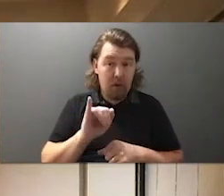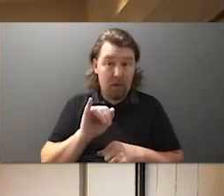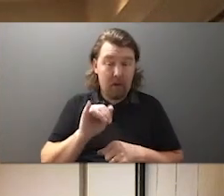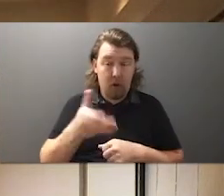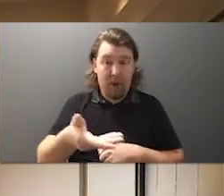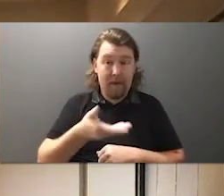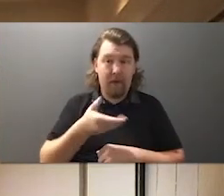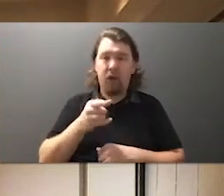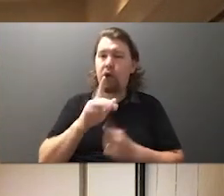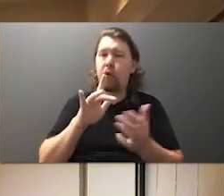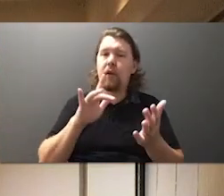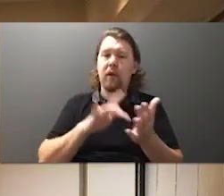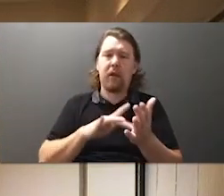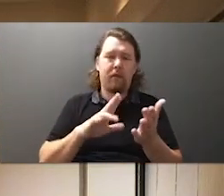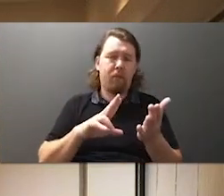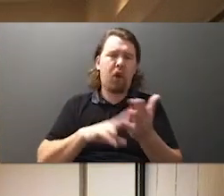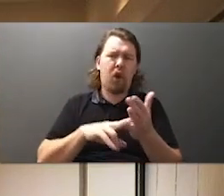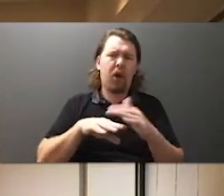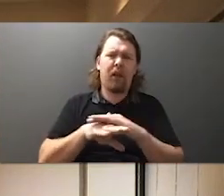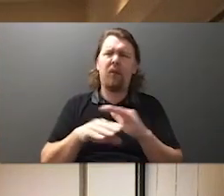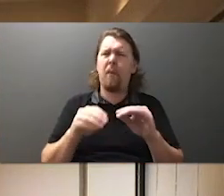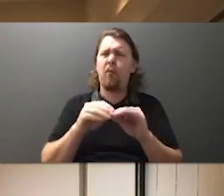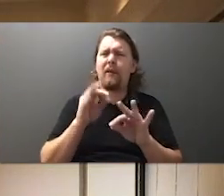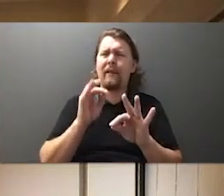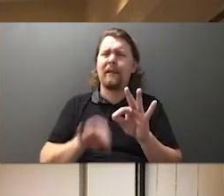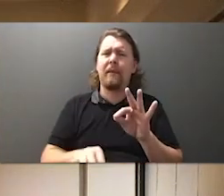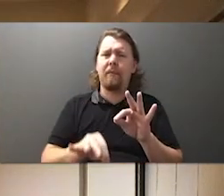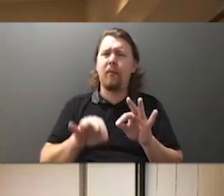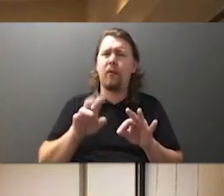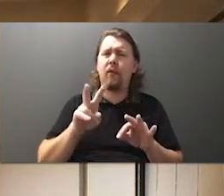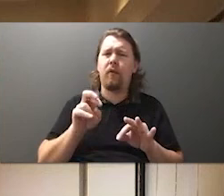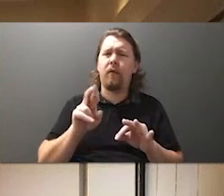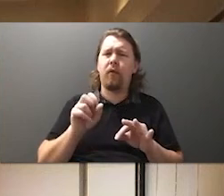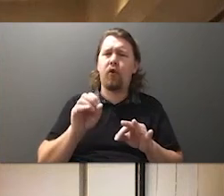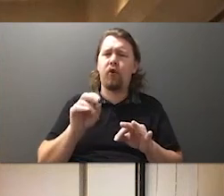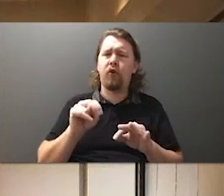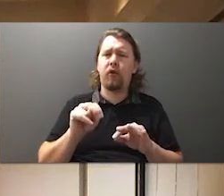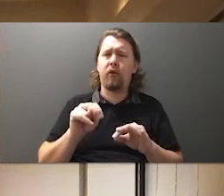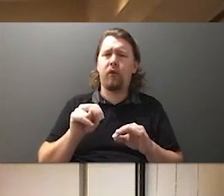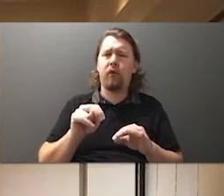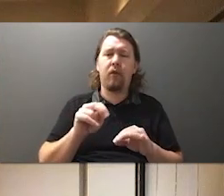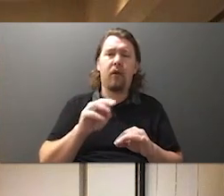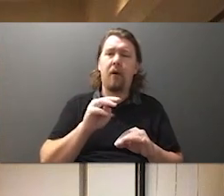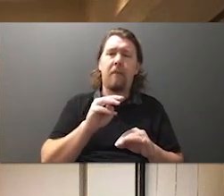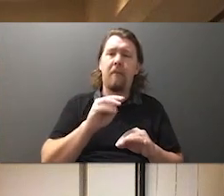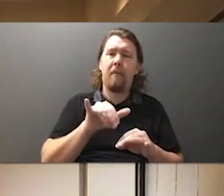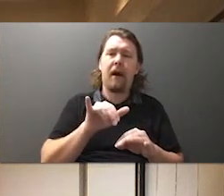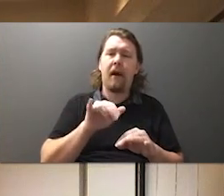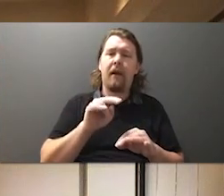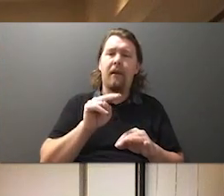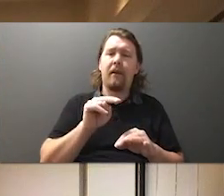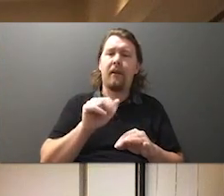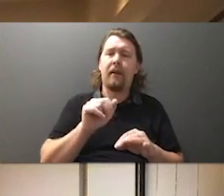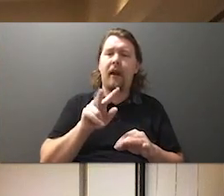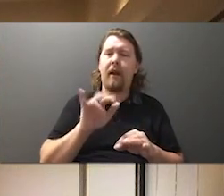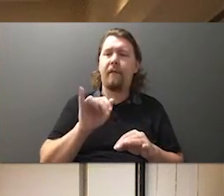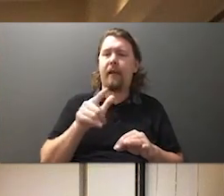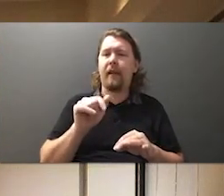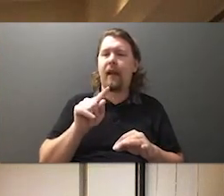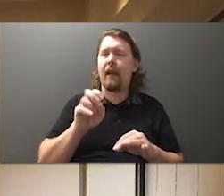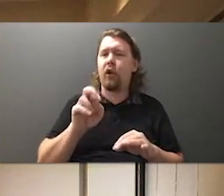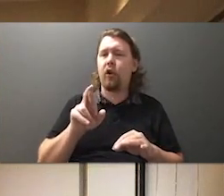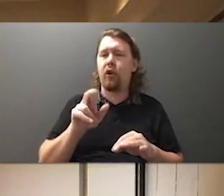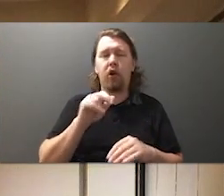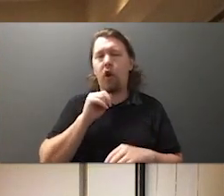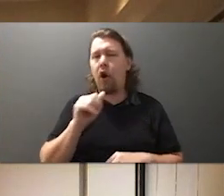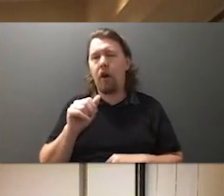your invite, you click on, and you'd log into a much simpler version of the My Navigator. You wouldn't have the MyHana behind it. It would